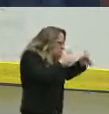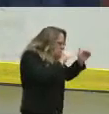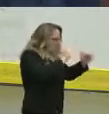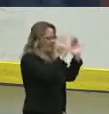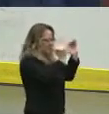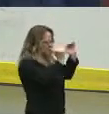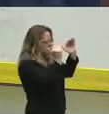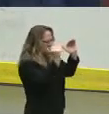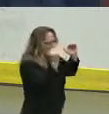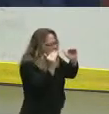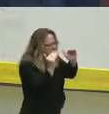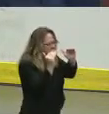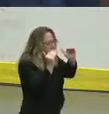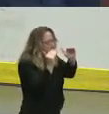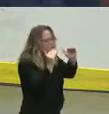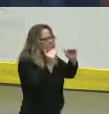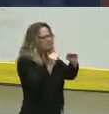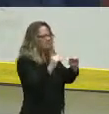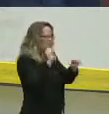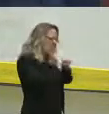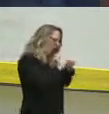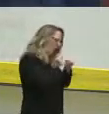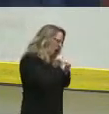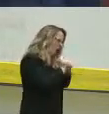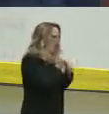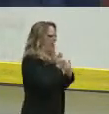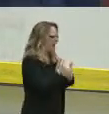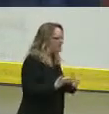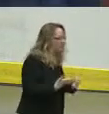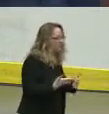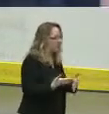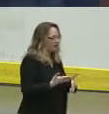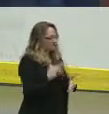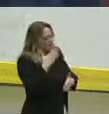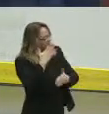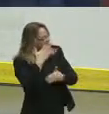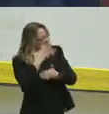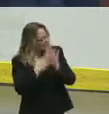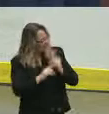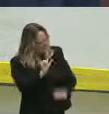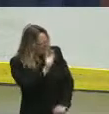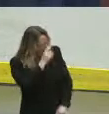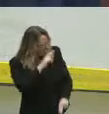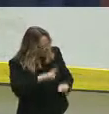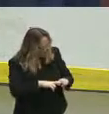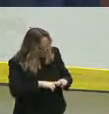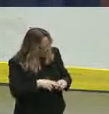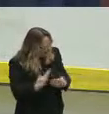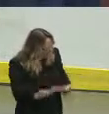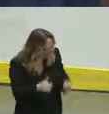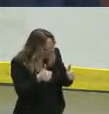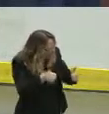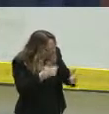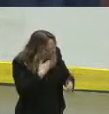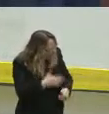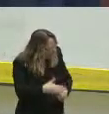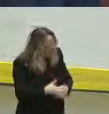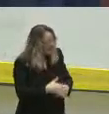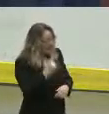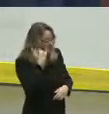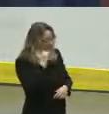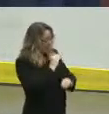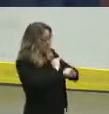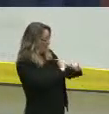nobody. And if it did, they didn't do it right. Those who are doing it right, you will see that they're not miserable and they're following this,